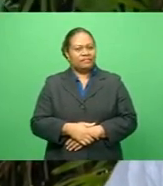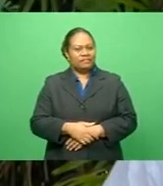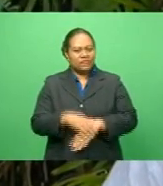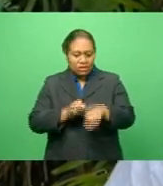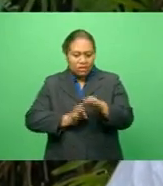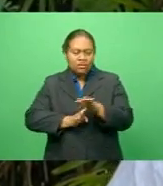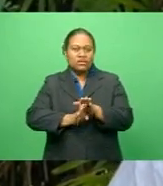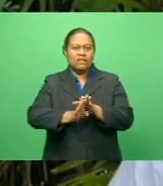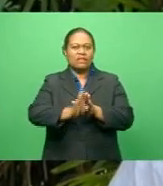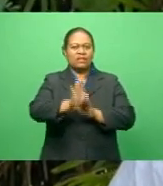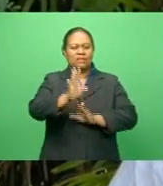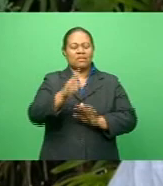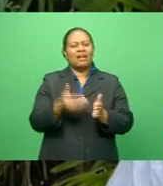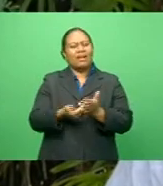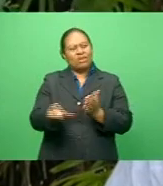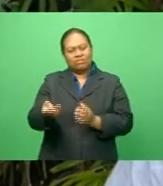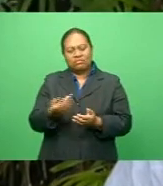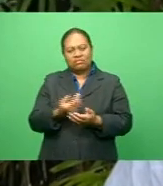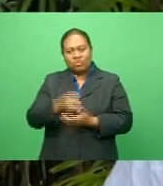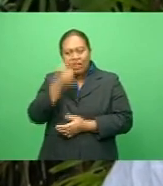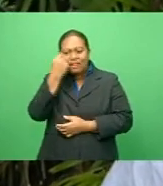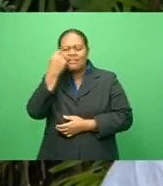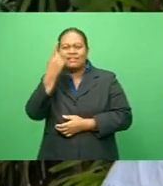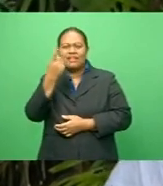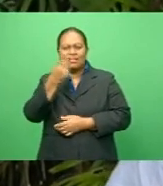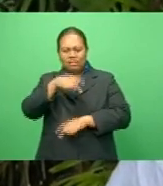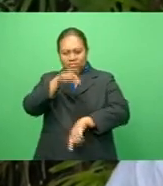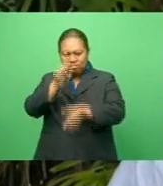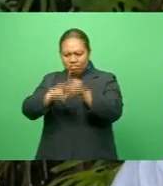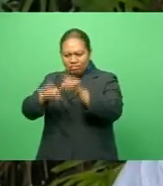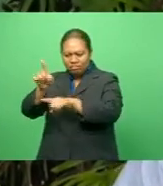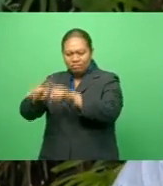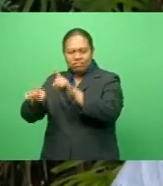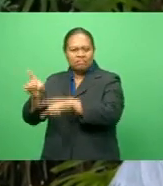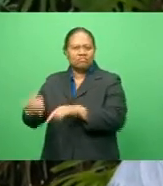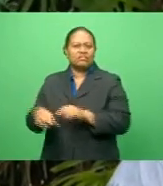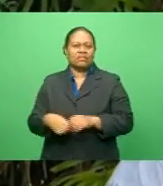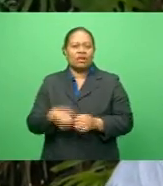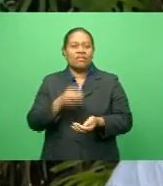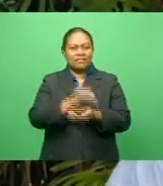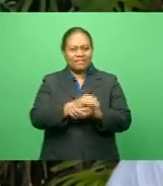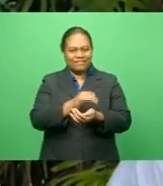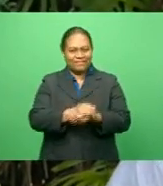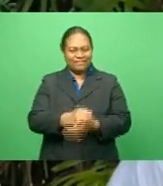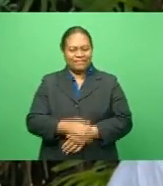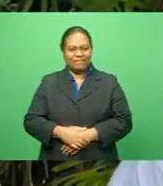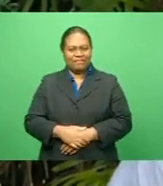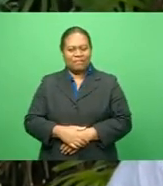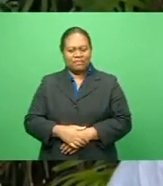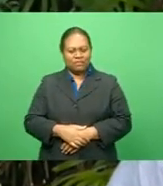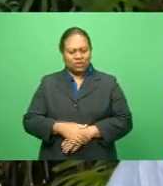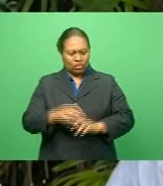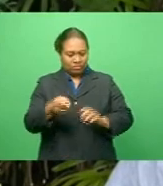manual understanding the different types of 13 varieties and which variety